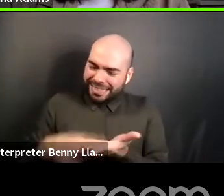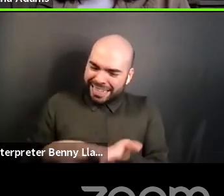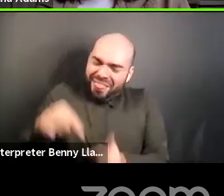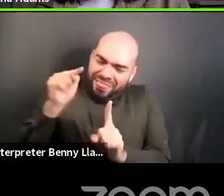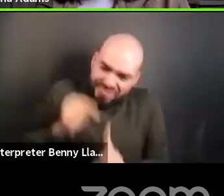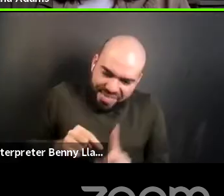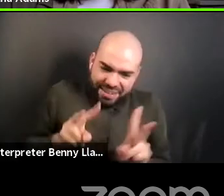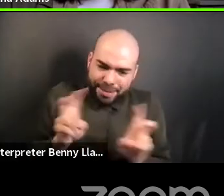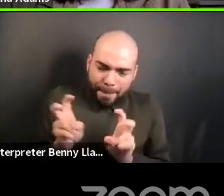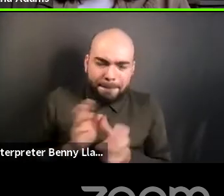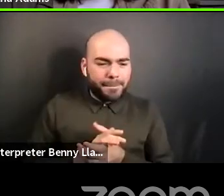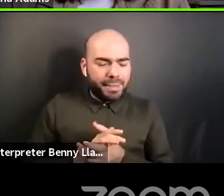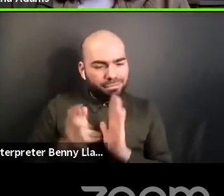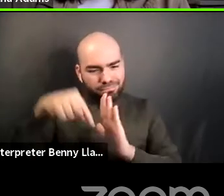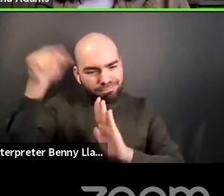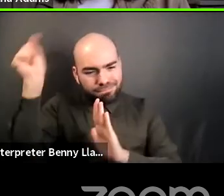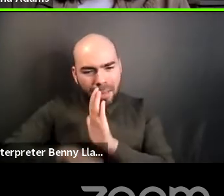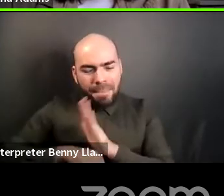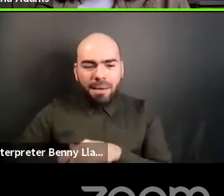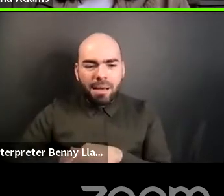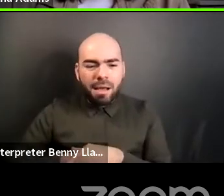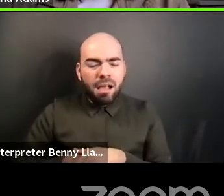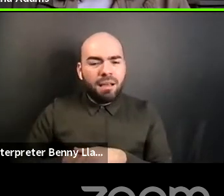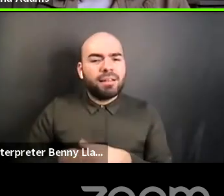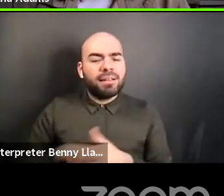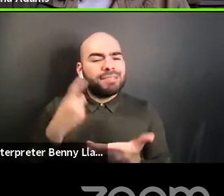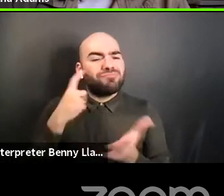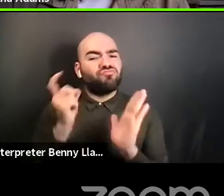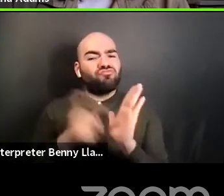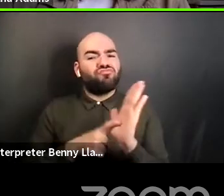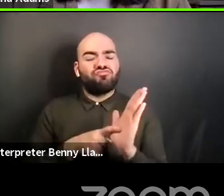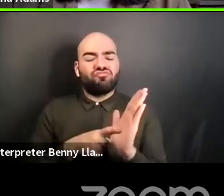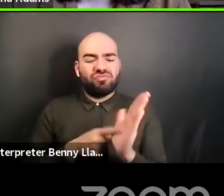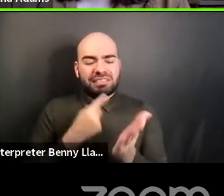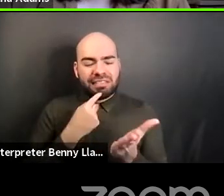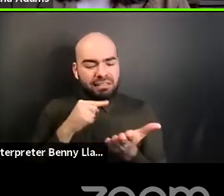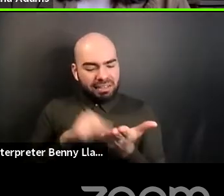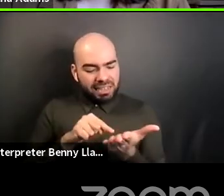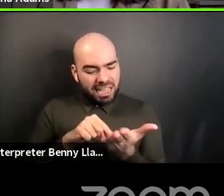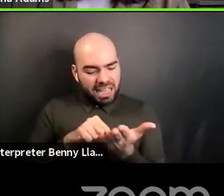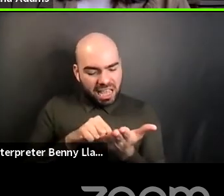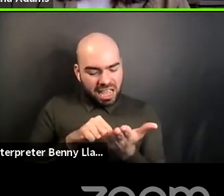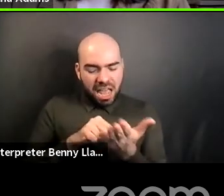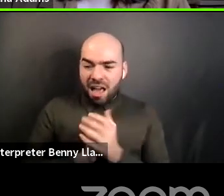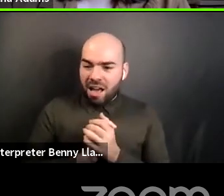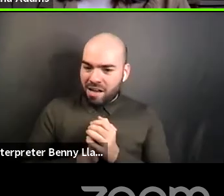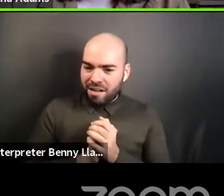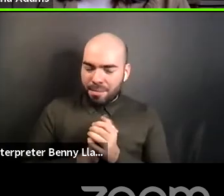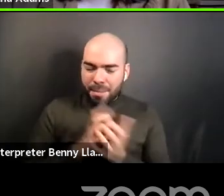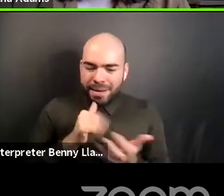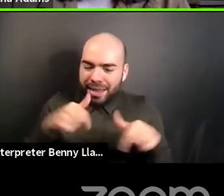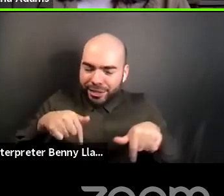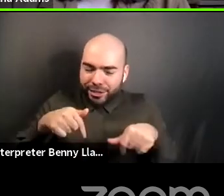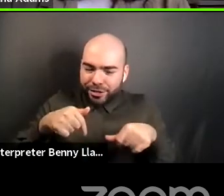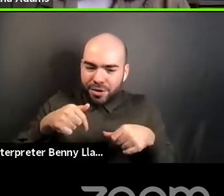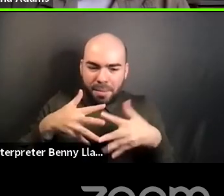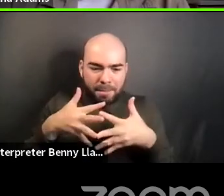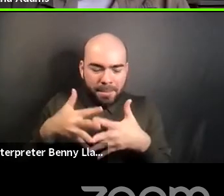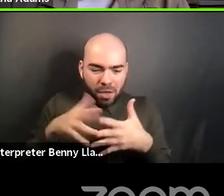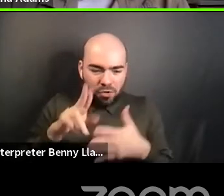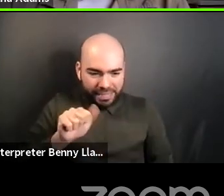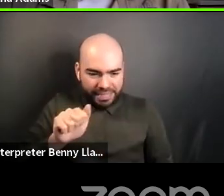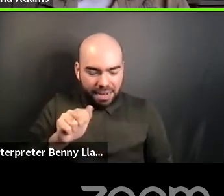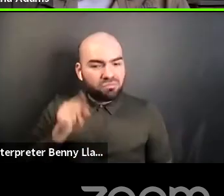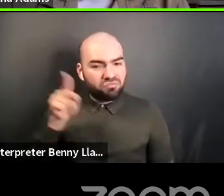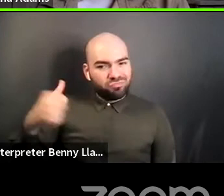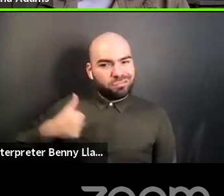with acknowledging that it's like, because you have people, I don't know if they didn't have it in America, but in Canada, there